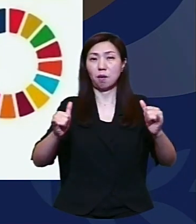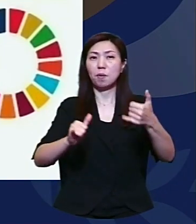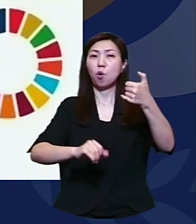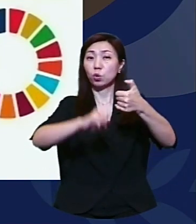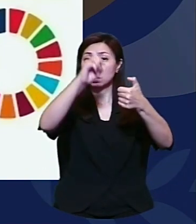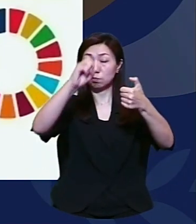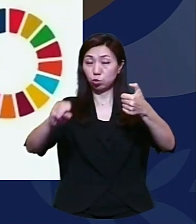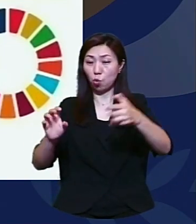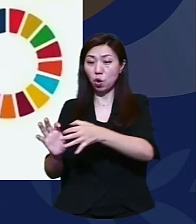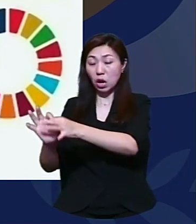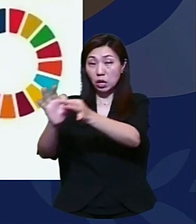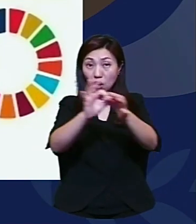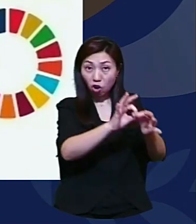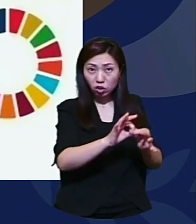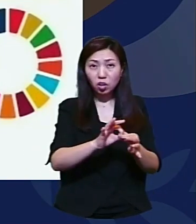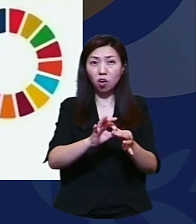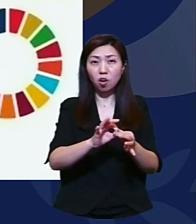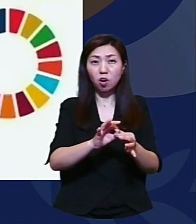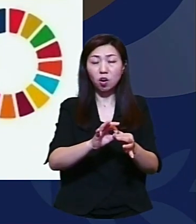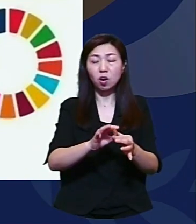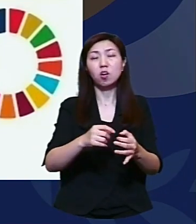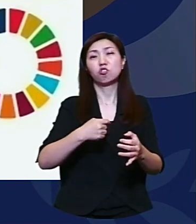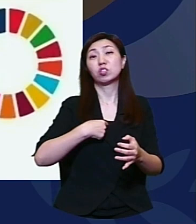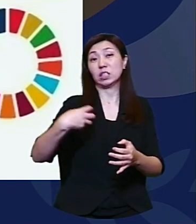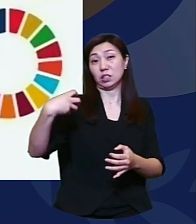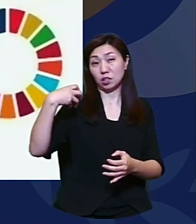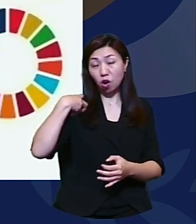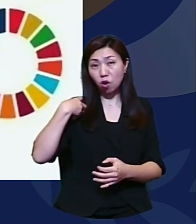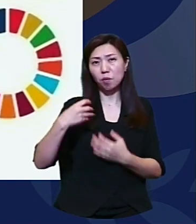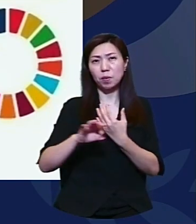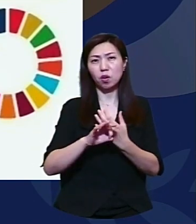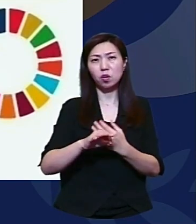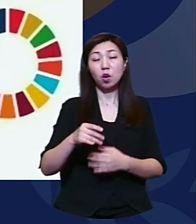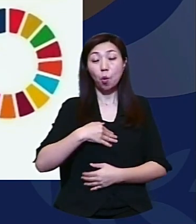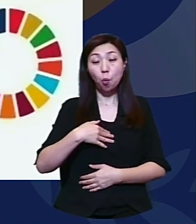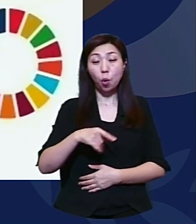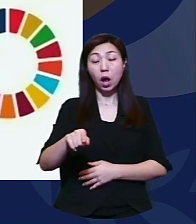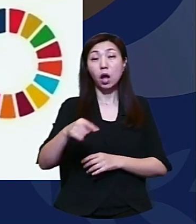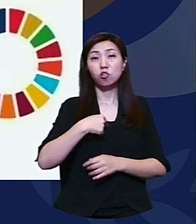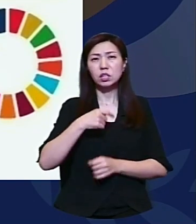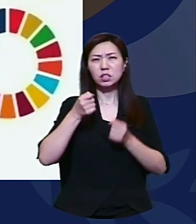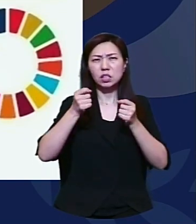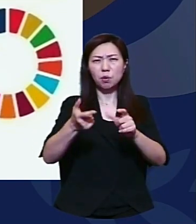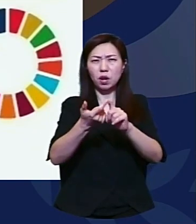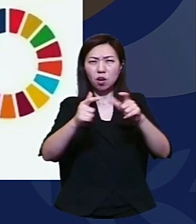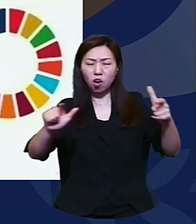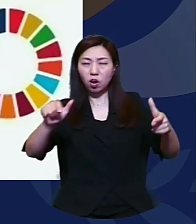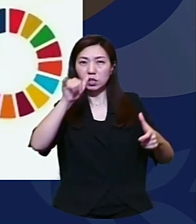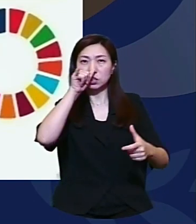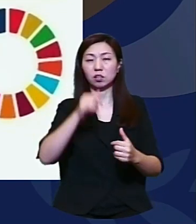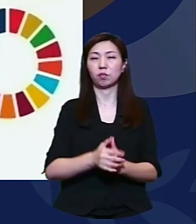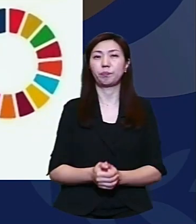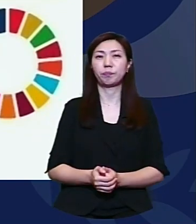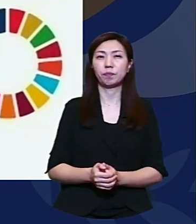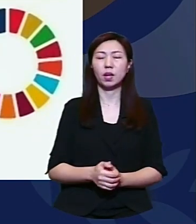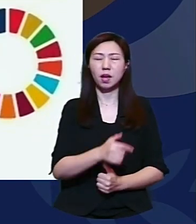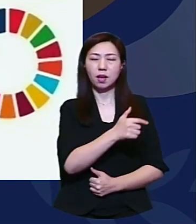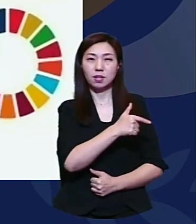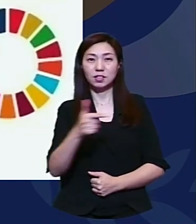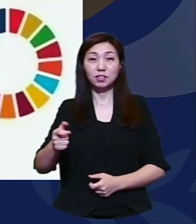too are the opportunities, and I want to stress that the opportunities are huge. And of course, the urgency is